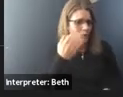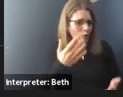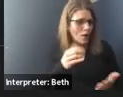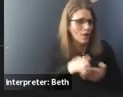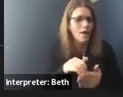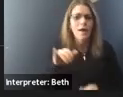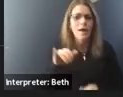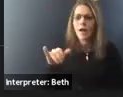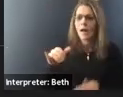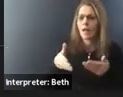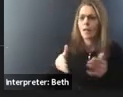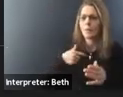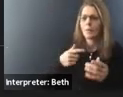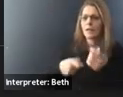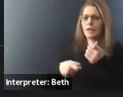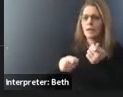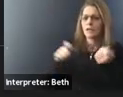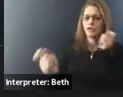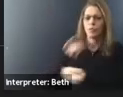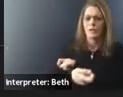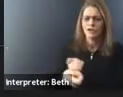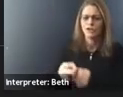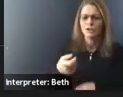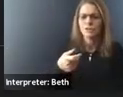screens. That's why I asked.